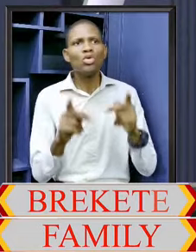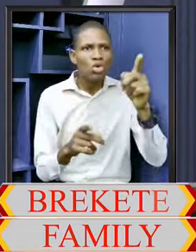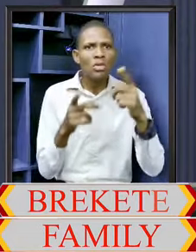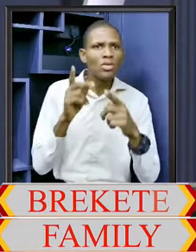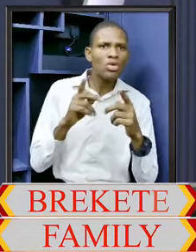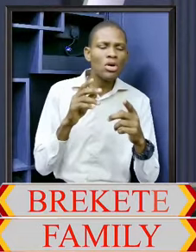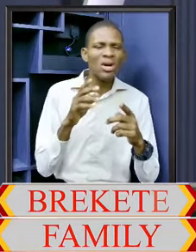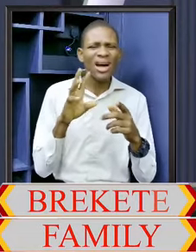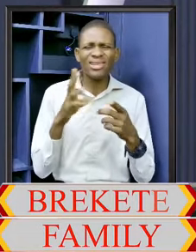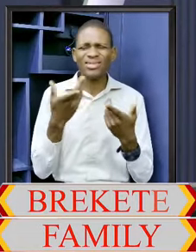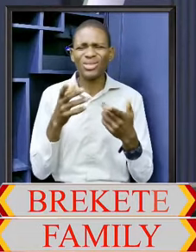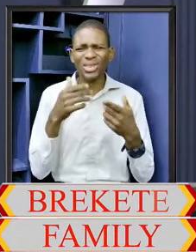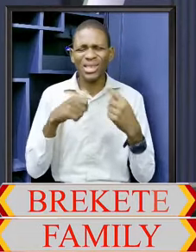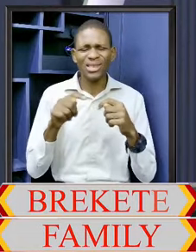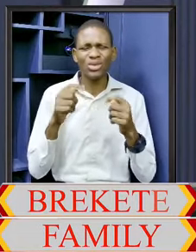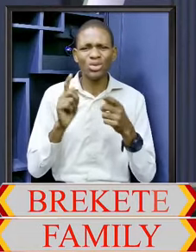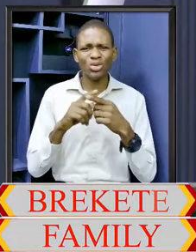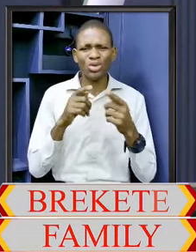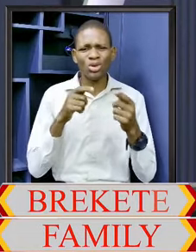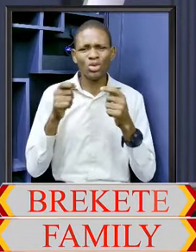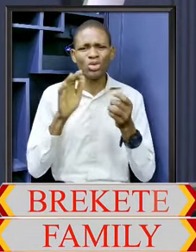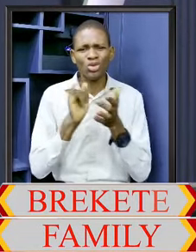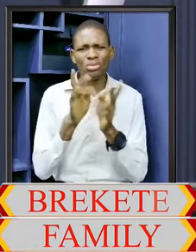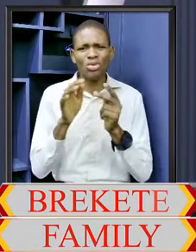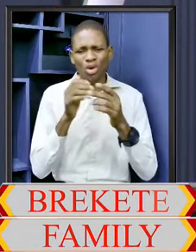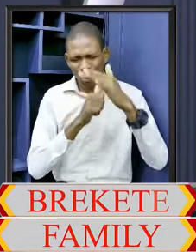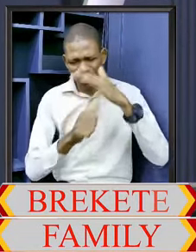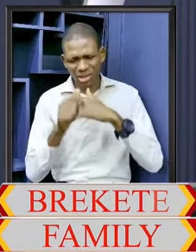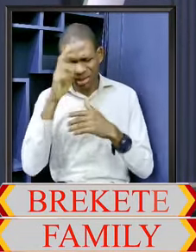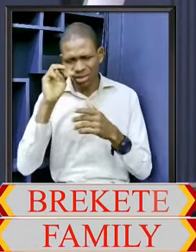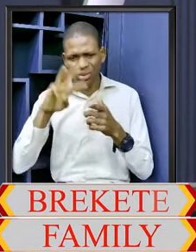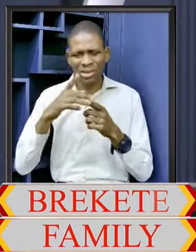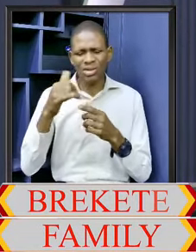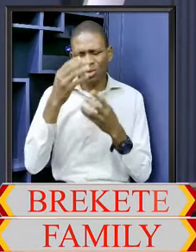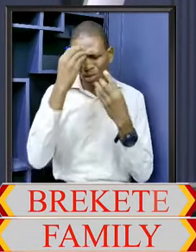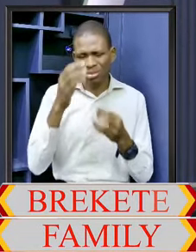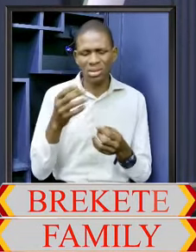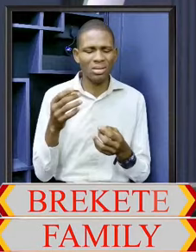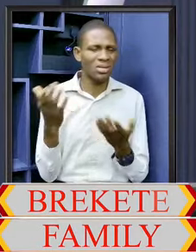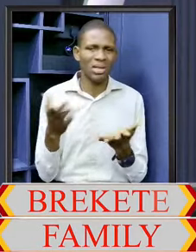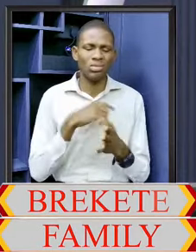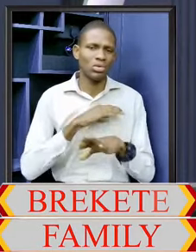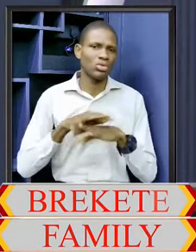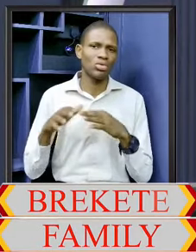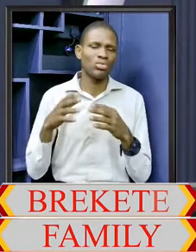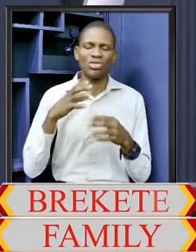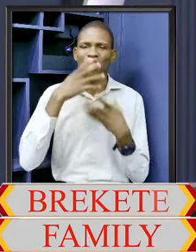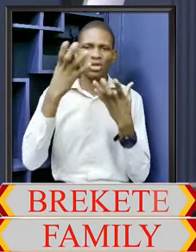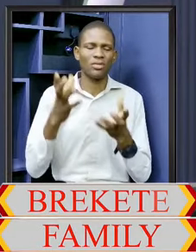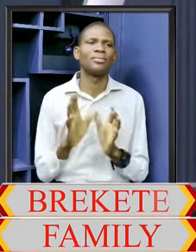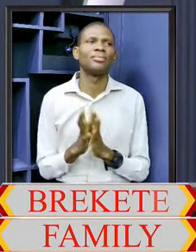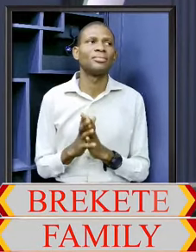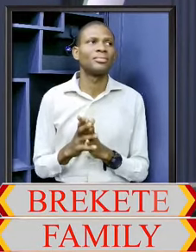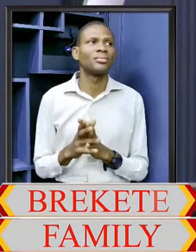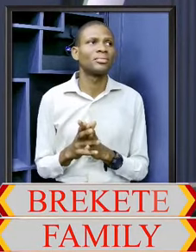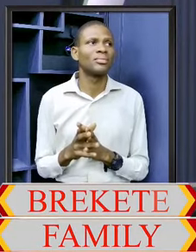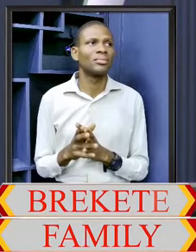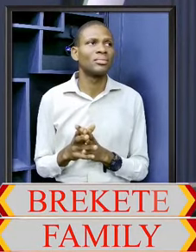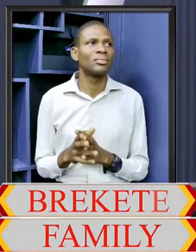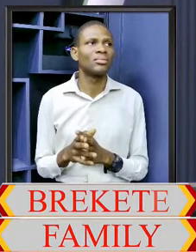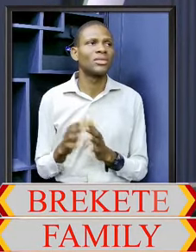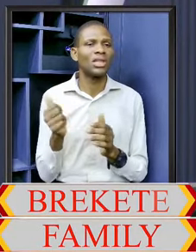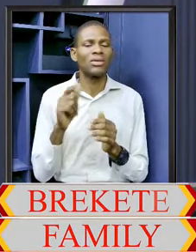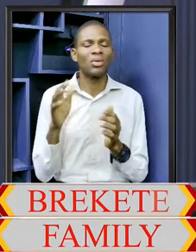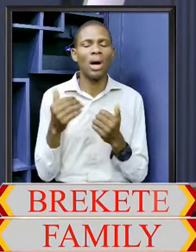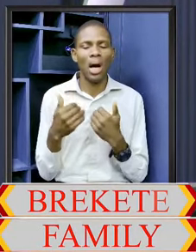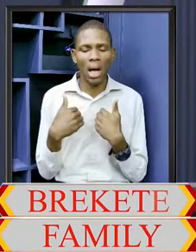people where they're under in command, they go fit to obey or they no fit to obey. For here, we know they do like that. Mm-mm. Everybody get as